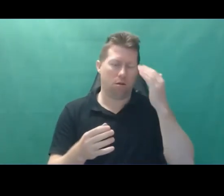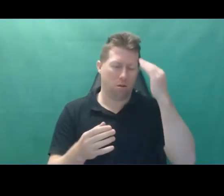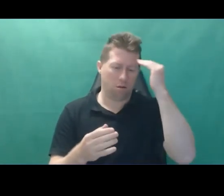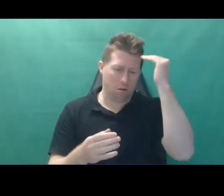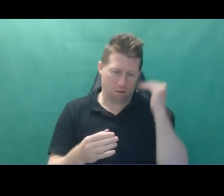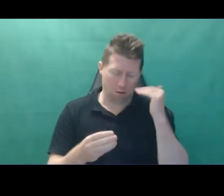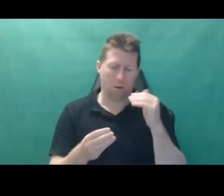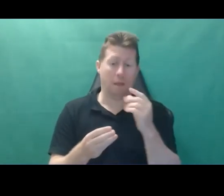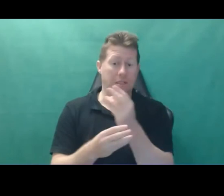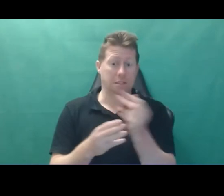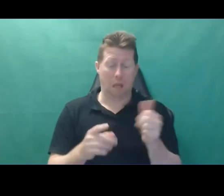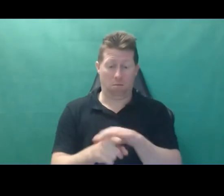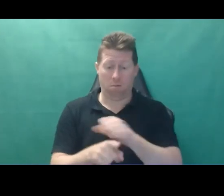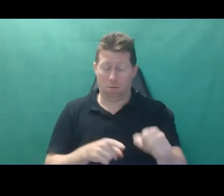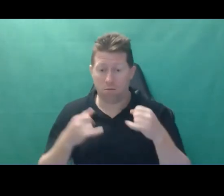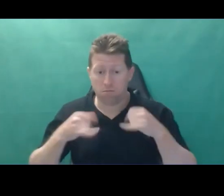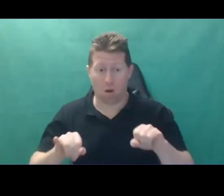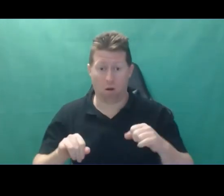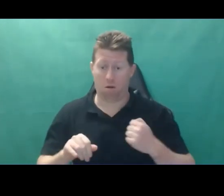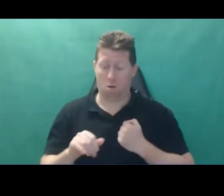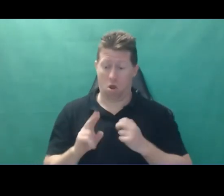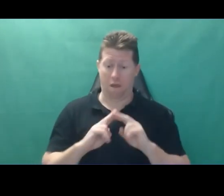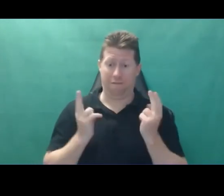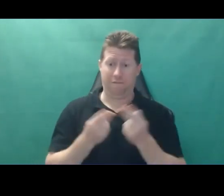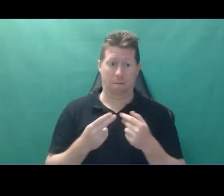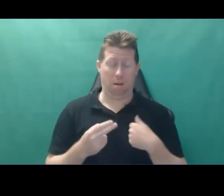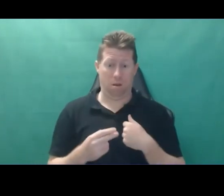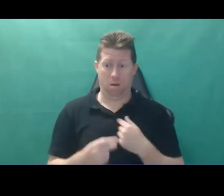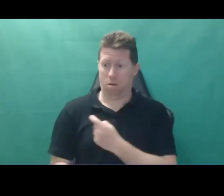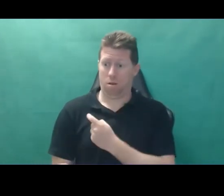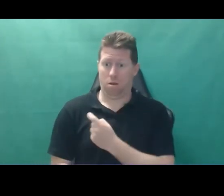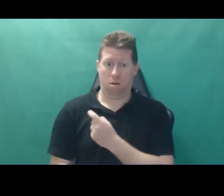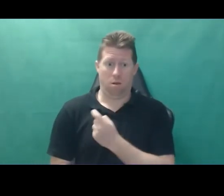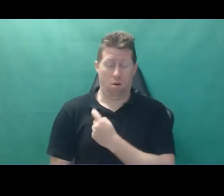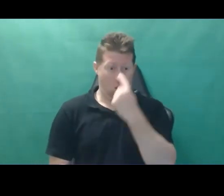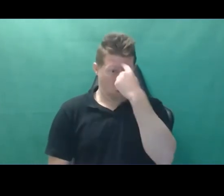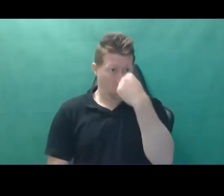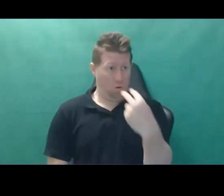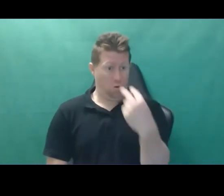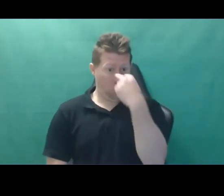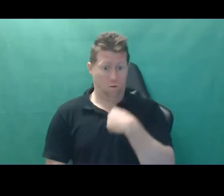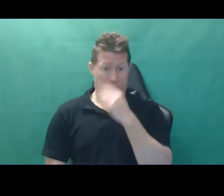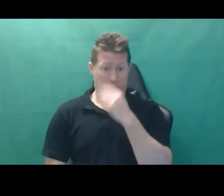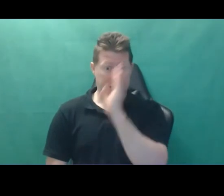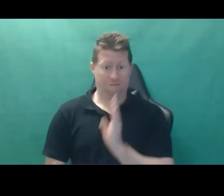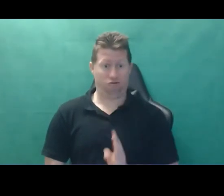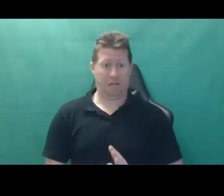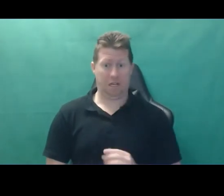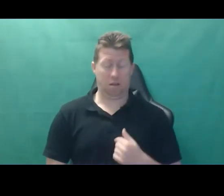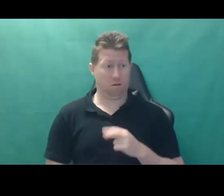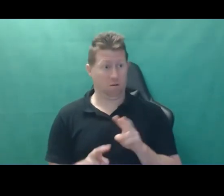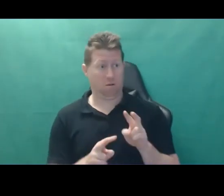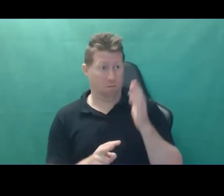know, in my own family, I was always terrified of being diagnosed as schizophrenic. I was, I was worried about my mother, if